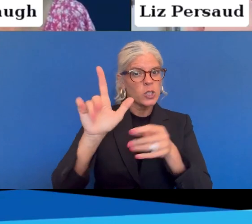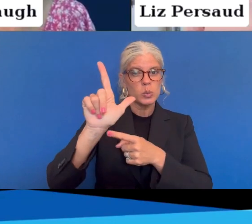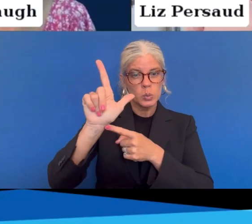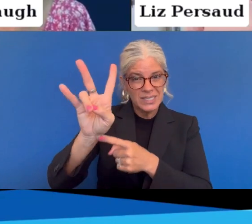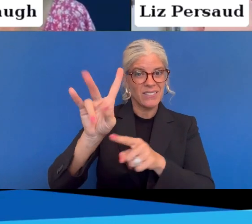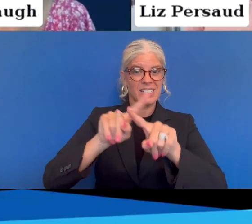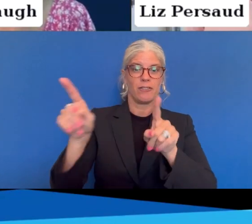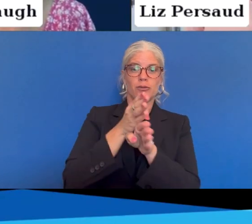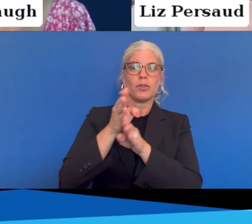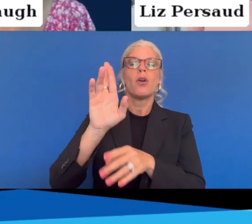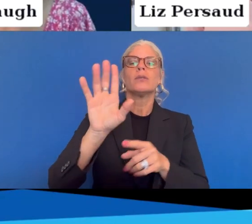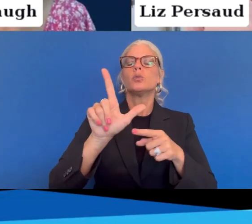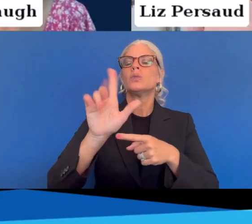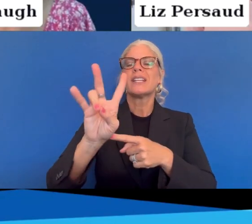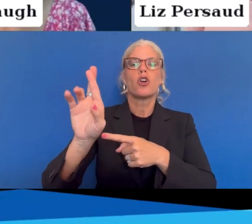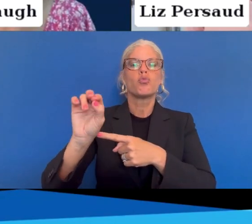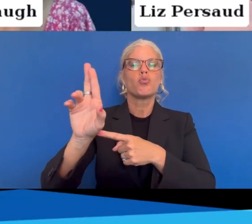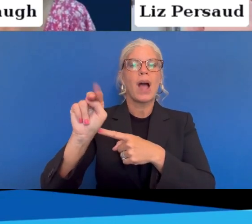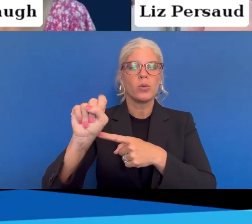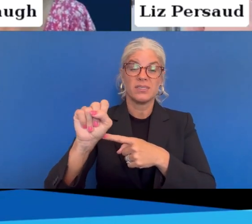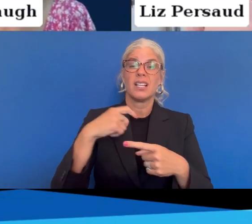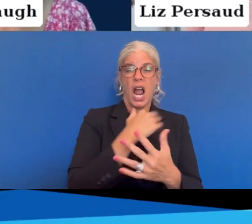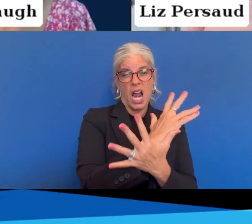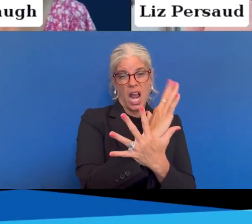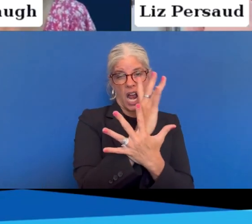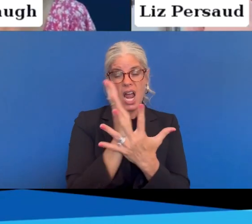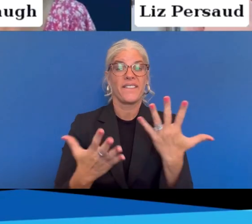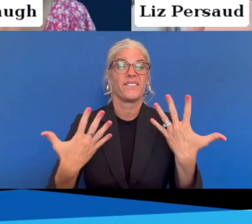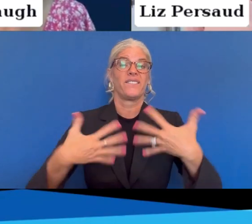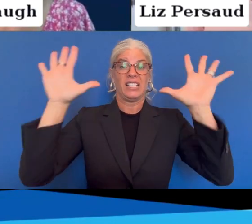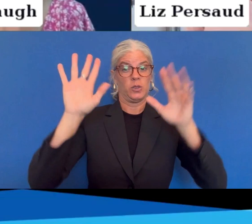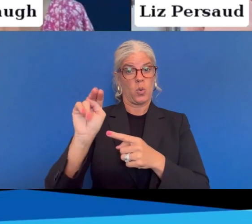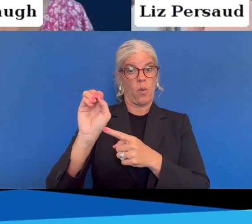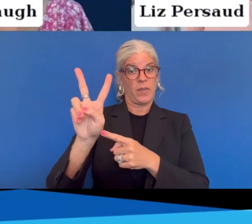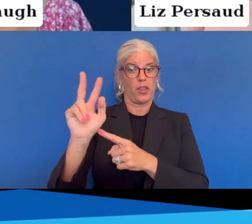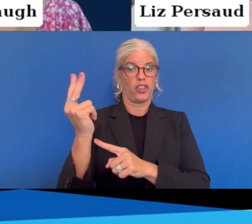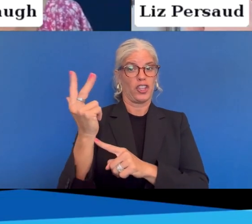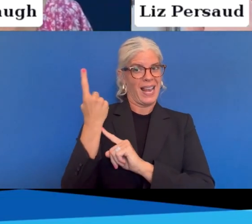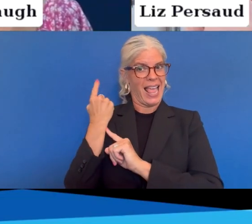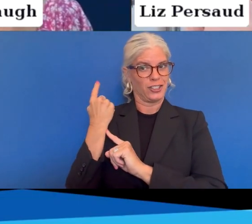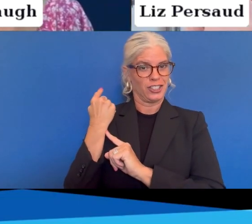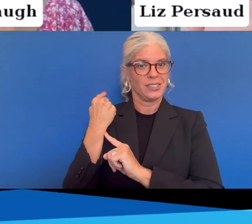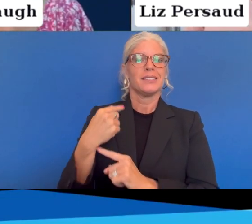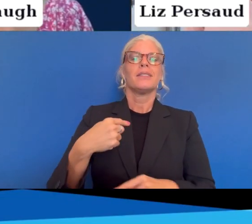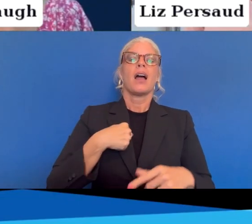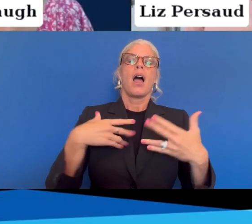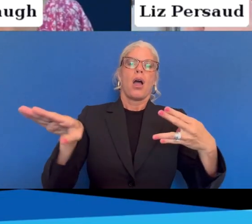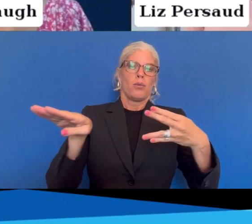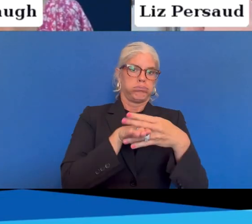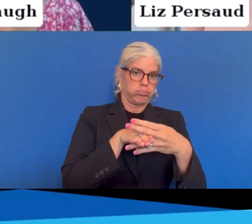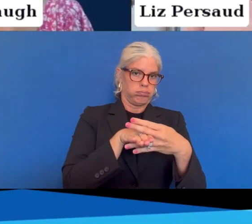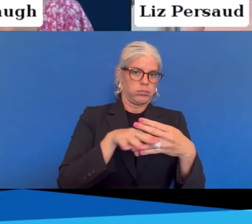I did well with the radiation and chemotherapy. Like I said, 27 rounds, finished November 3rd last